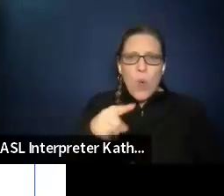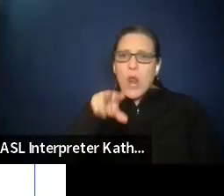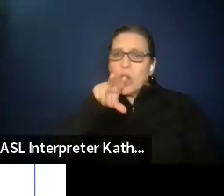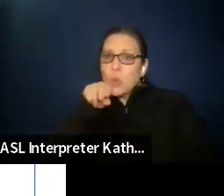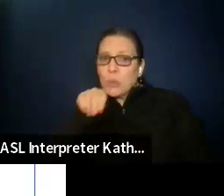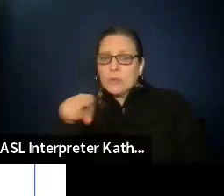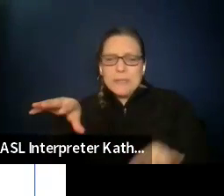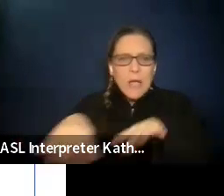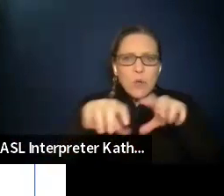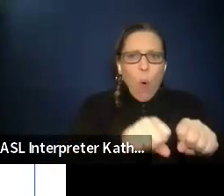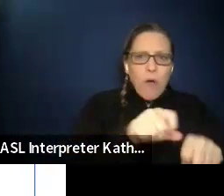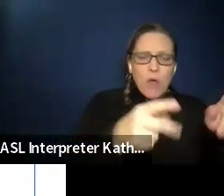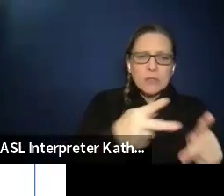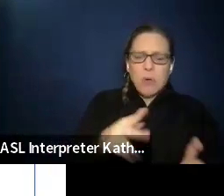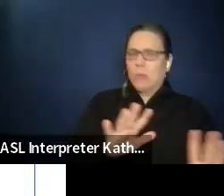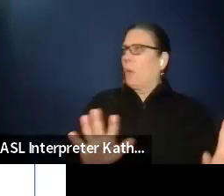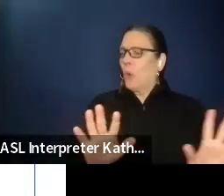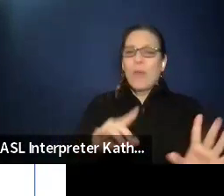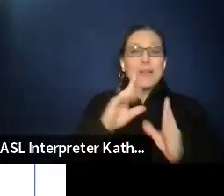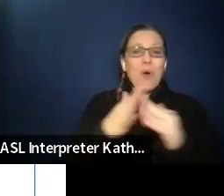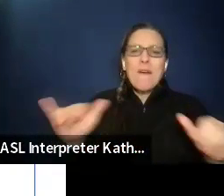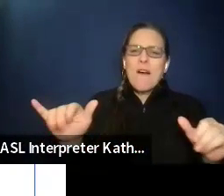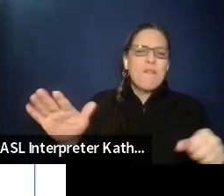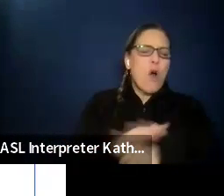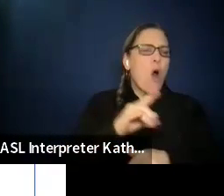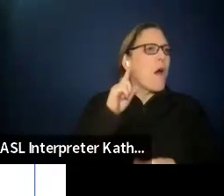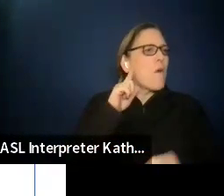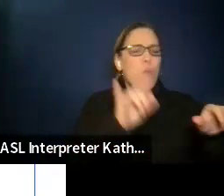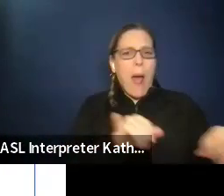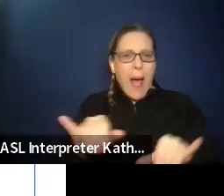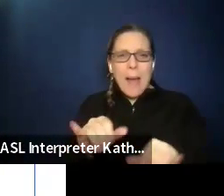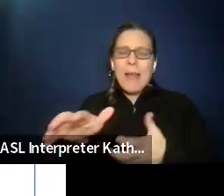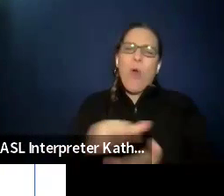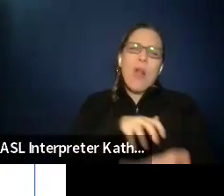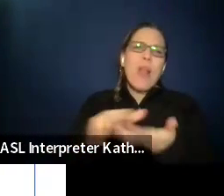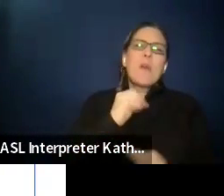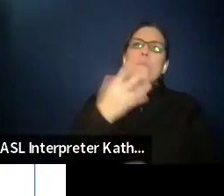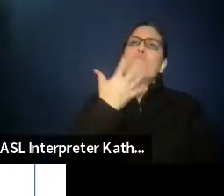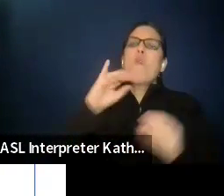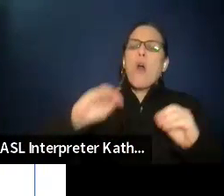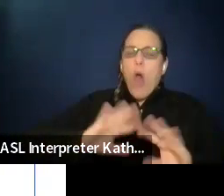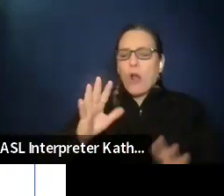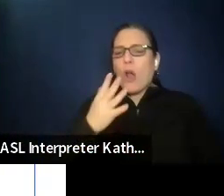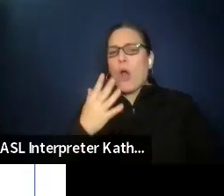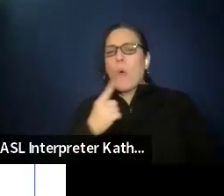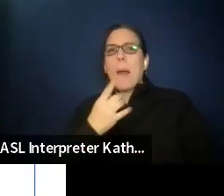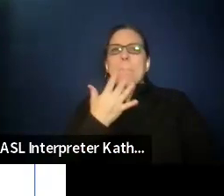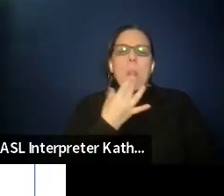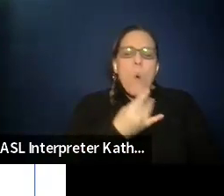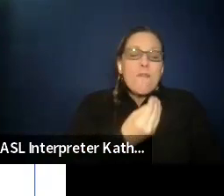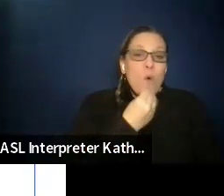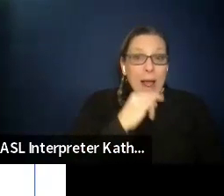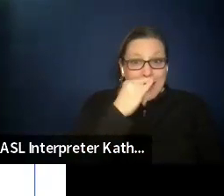spot. This book is full of rhymes that will make you laugh out loud and is packed with bright and colorful illustrations of mouth-watering foods that kids